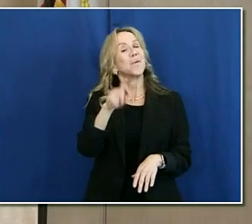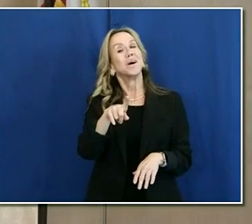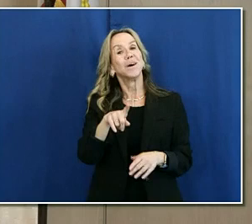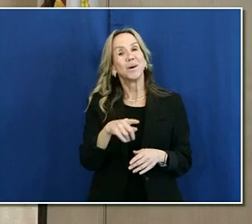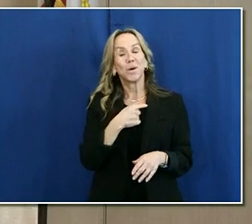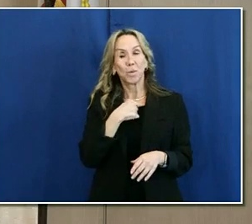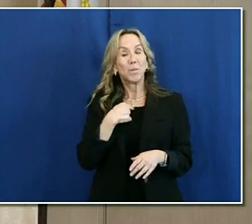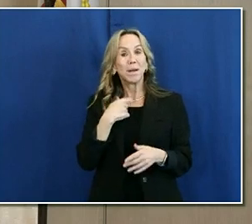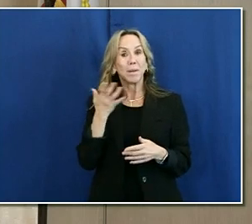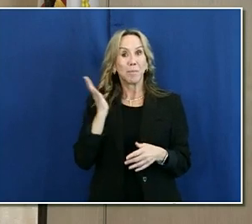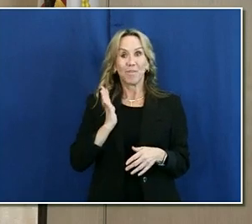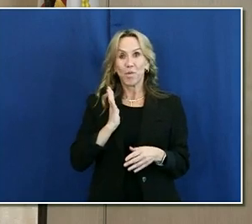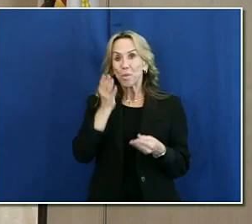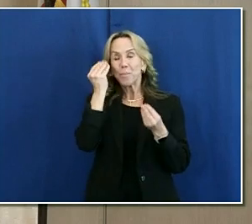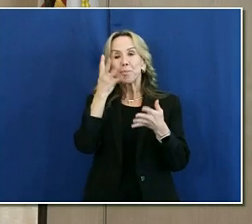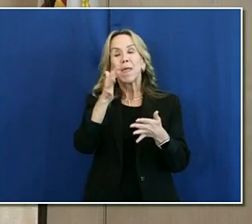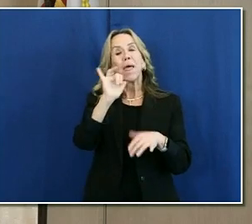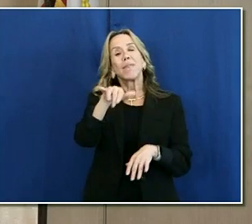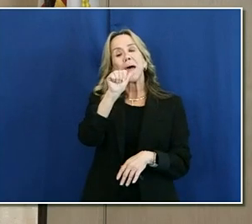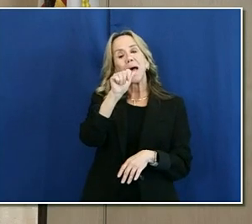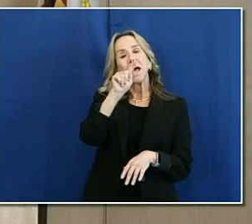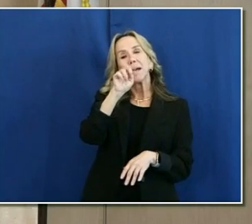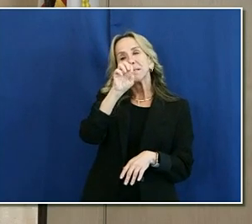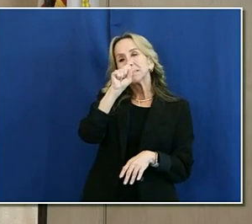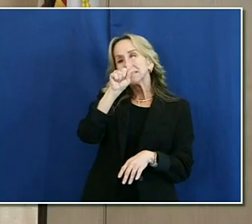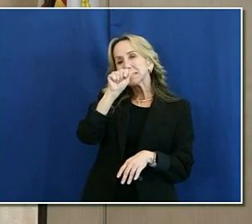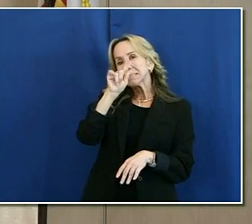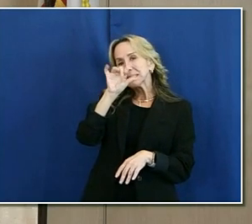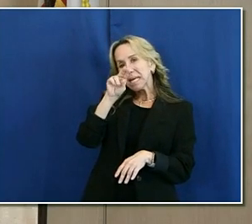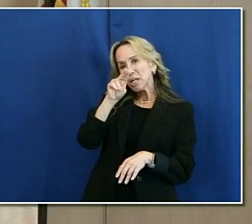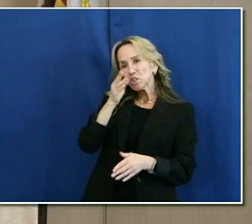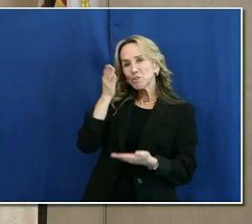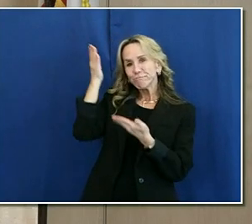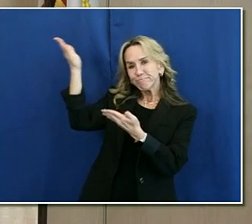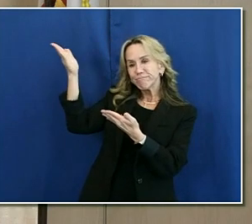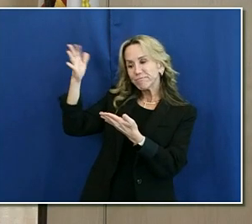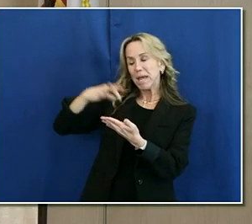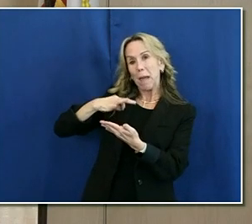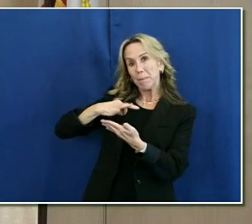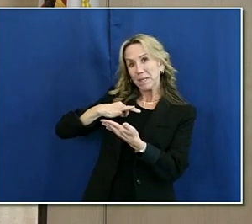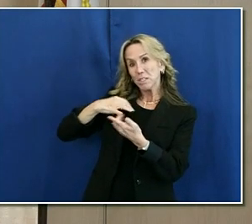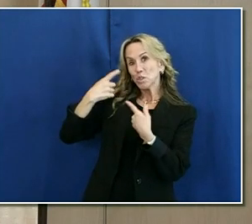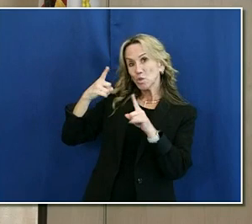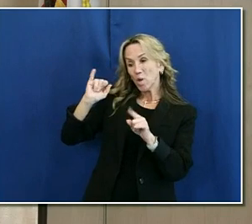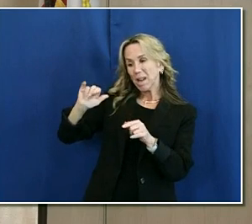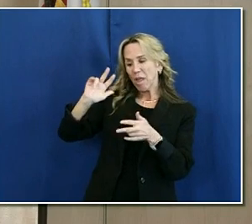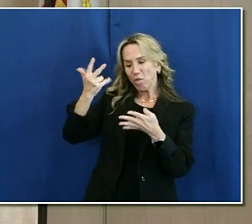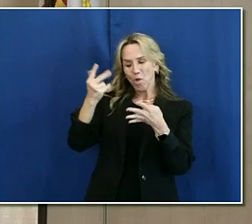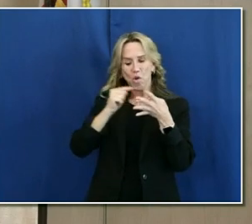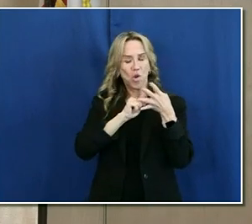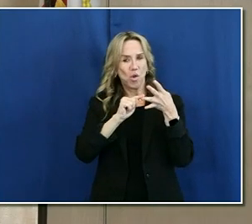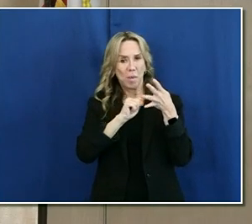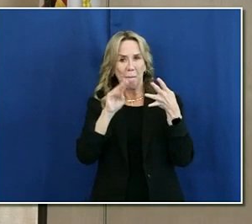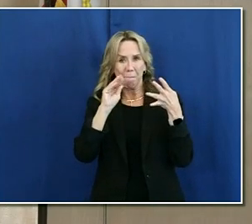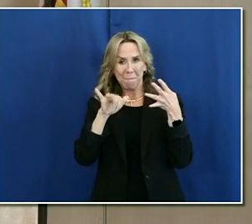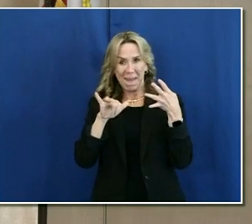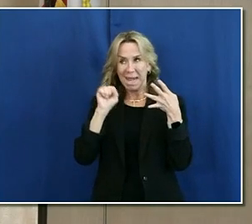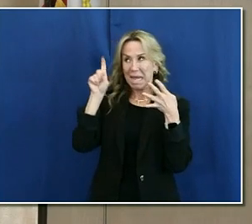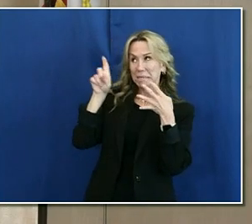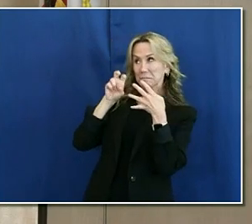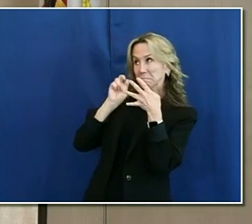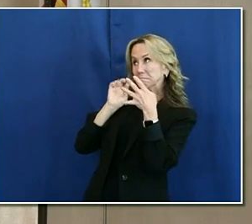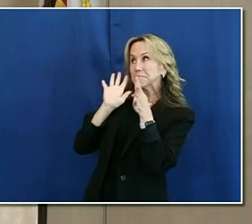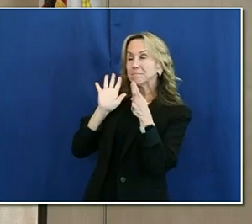When we submitted our attestation application during the 3rd week of May, we were asked to